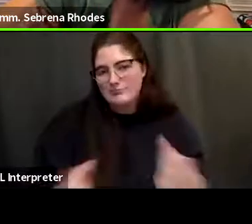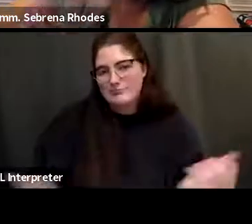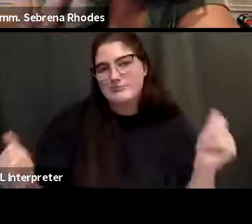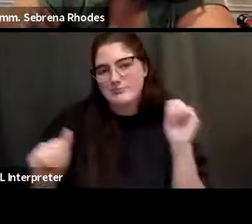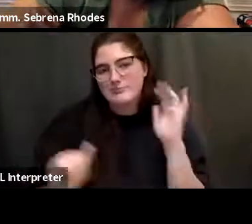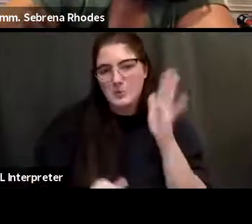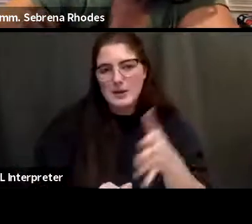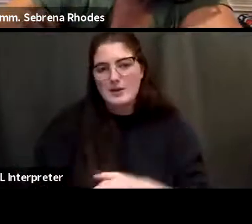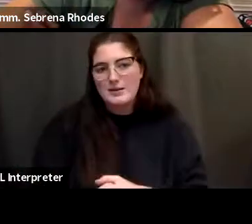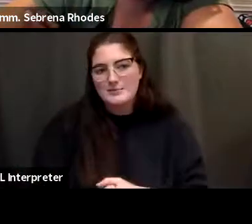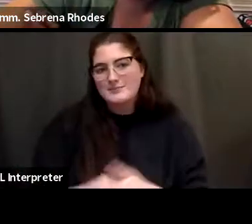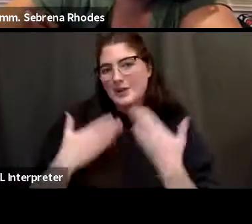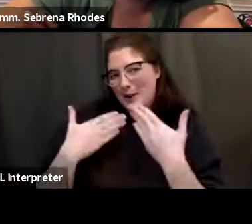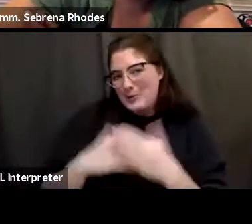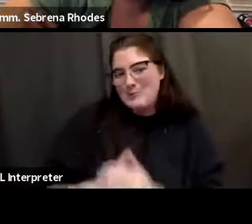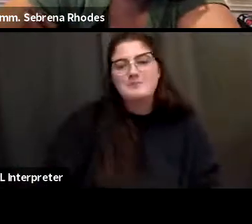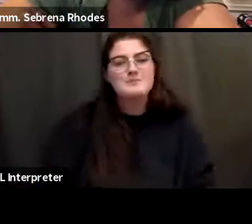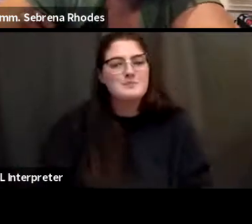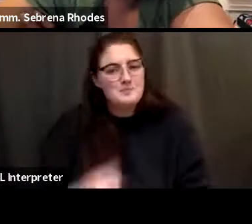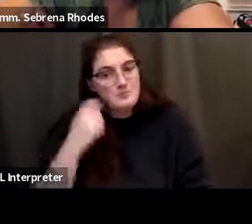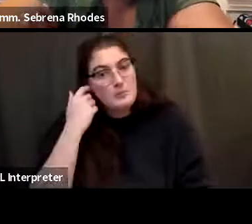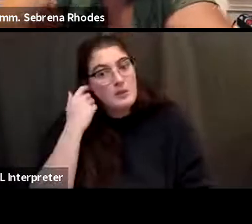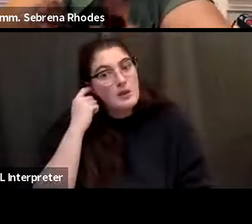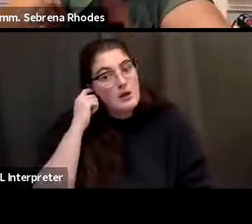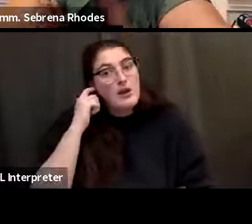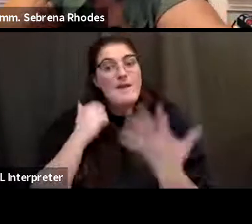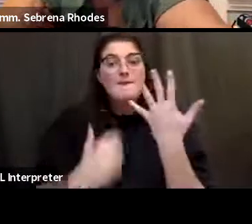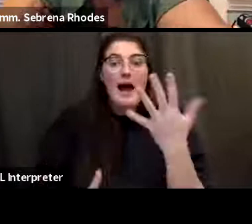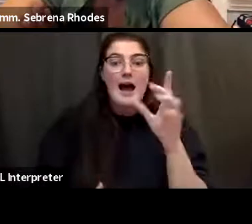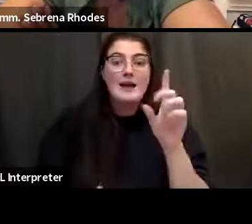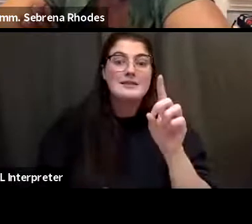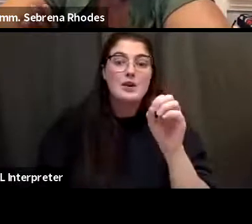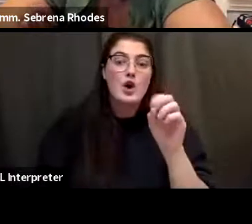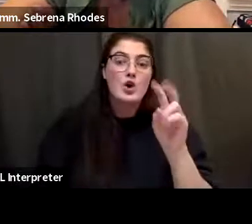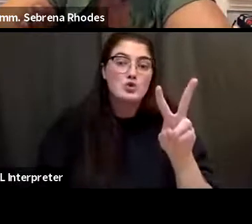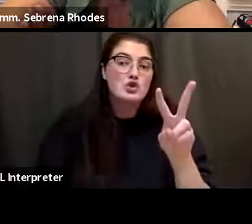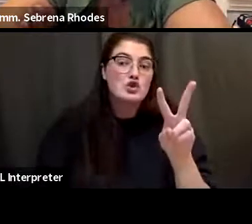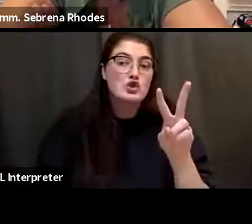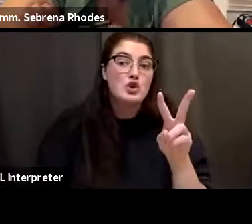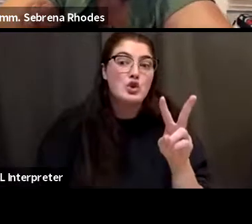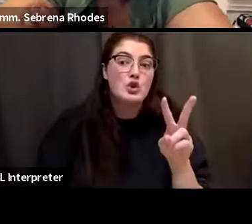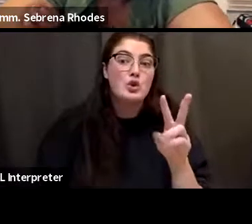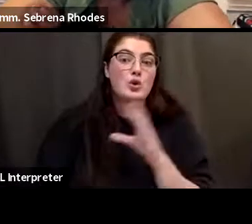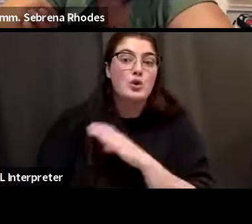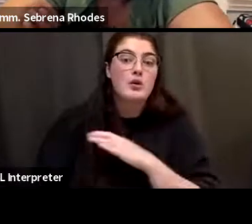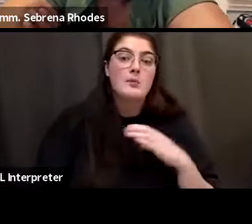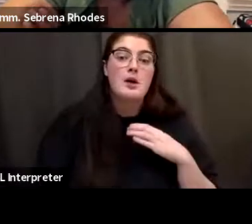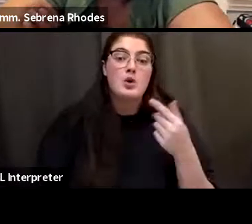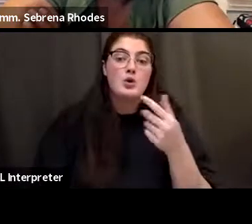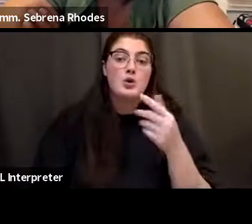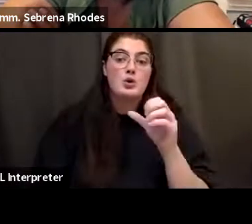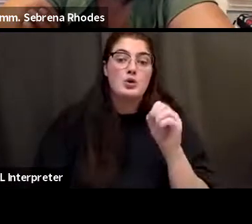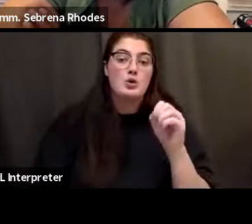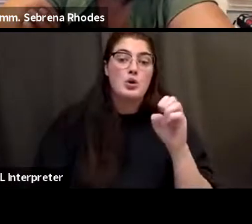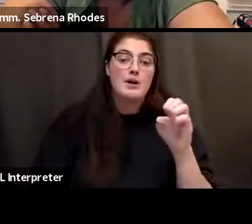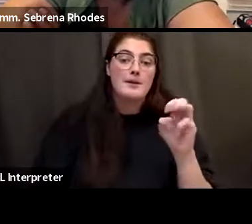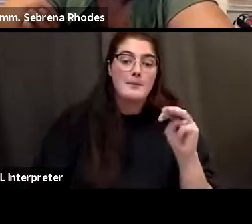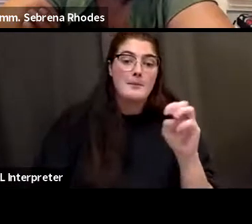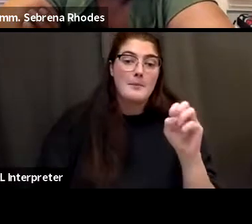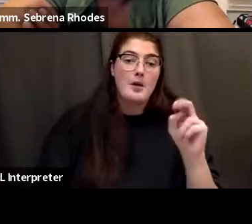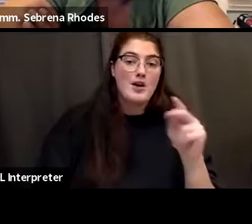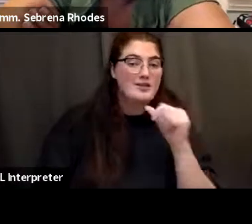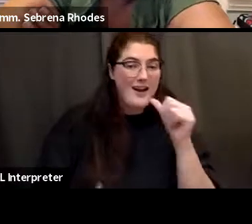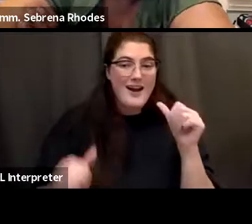All right, thanks for that. So 5D02, Commissioner Sauceda Guzman is not able to join us